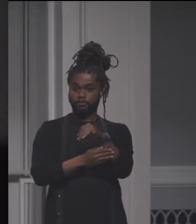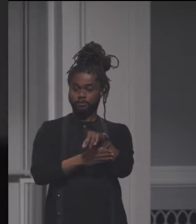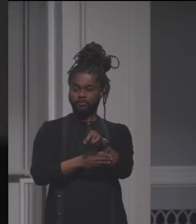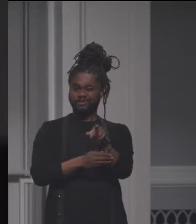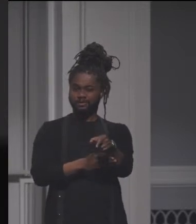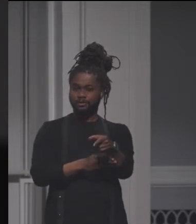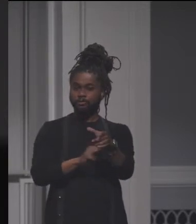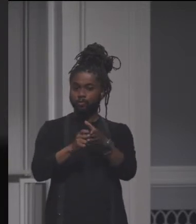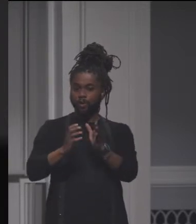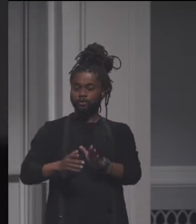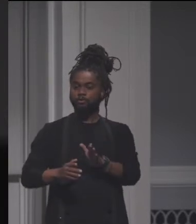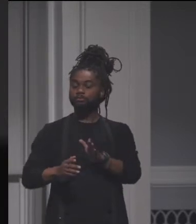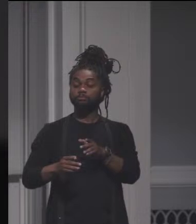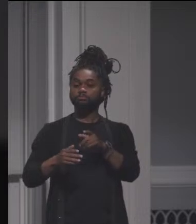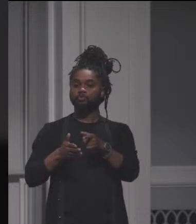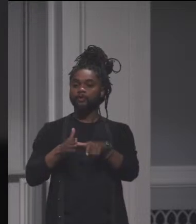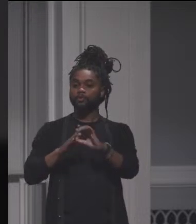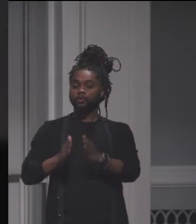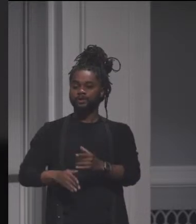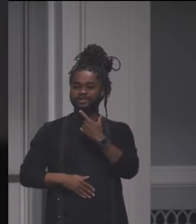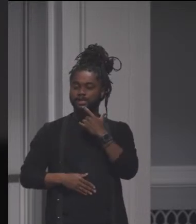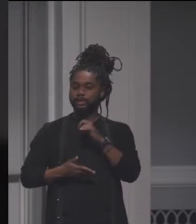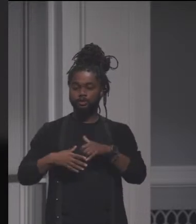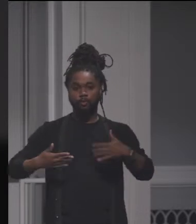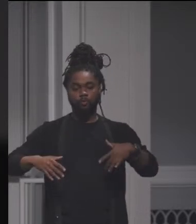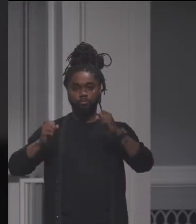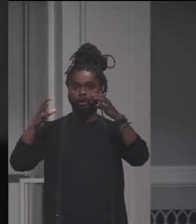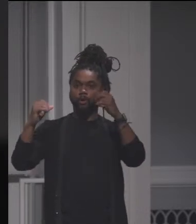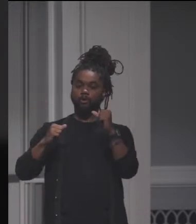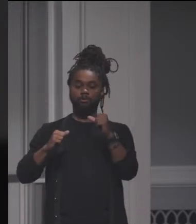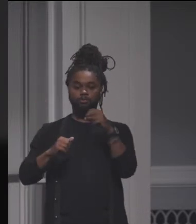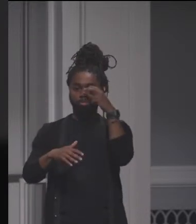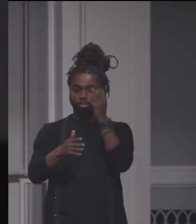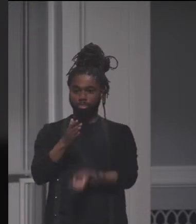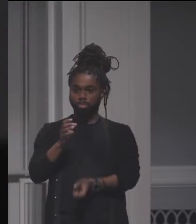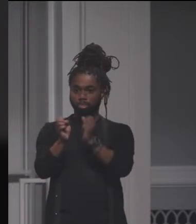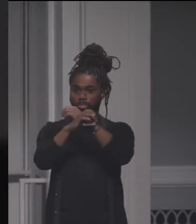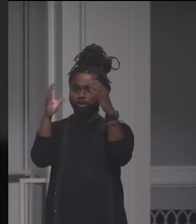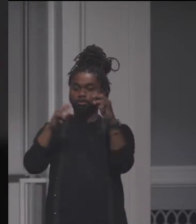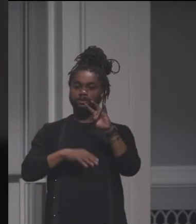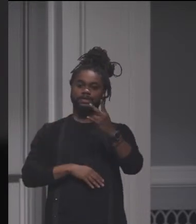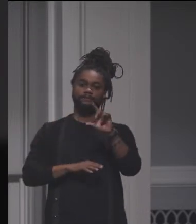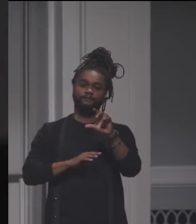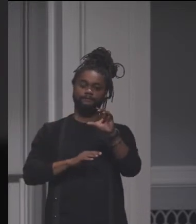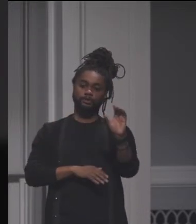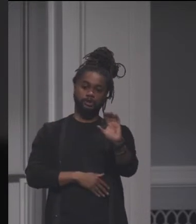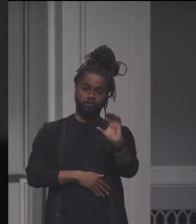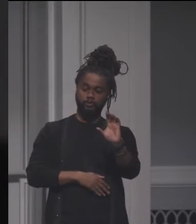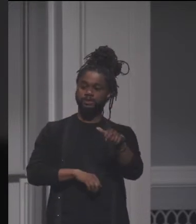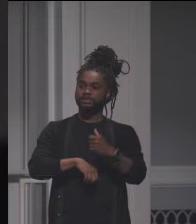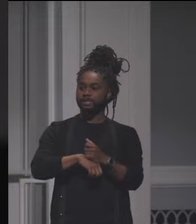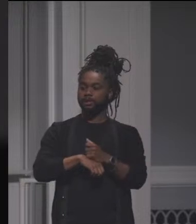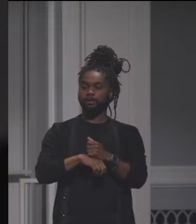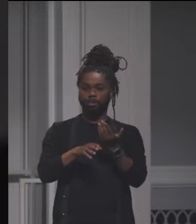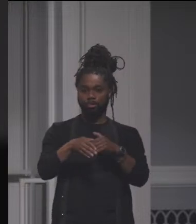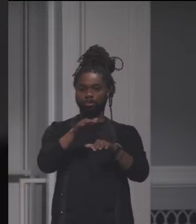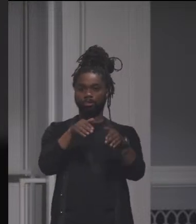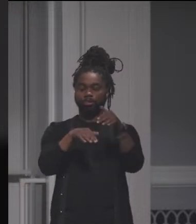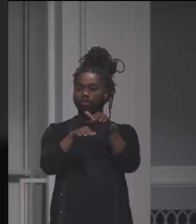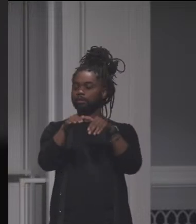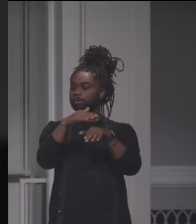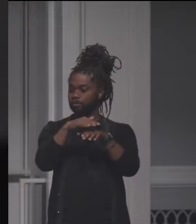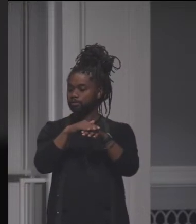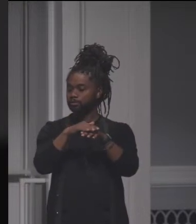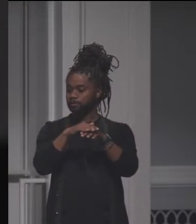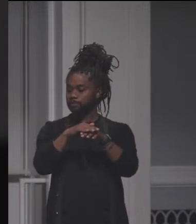Hild, quote, is a masterpiece of immersion, building its 7th century setting stitch by stitch through Griffith's